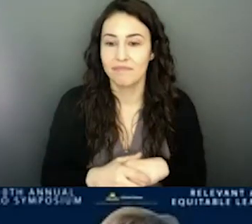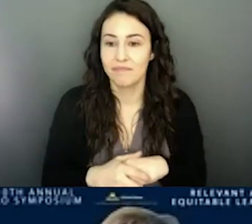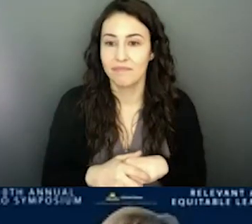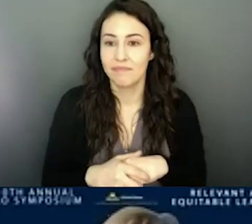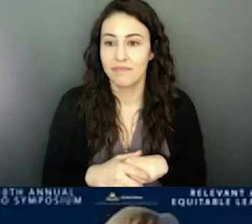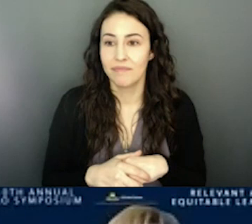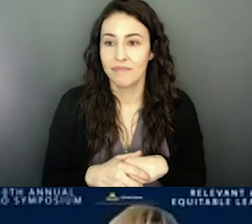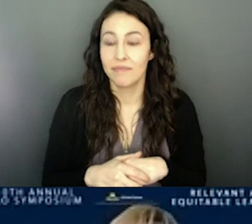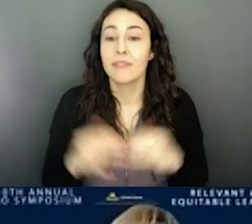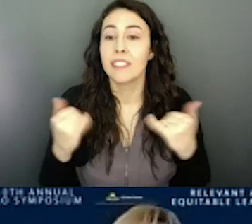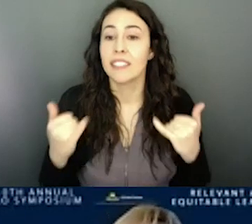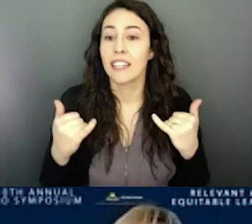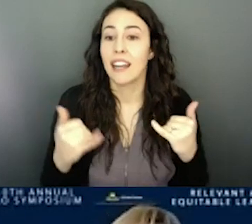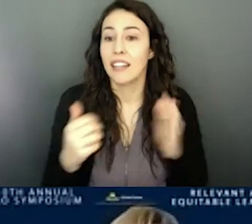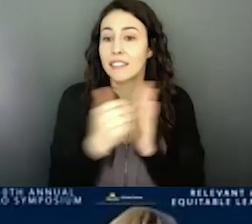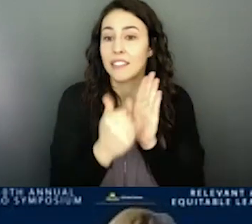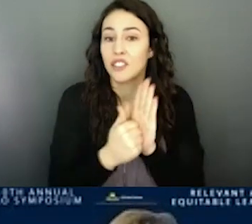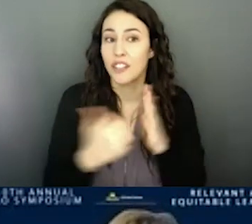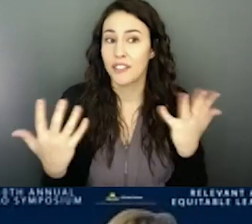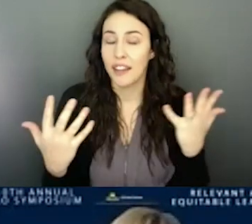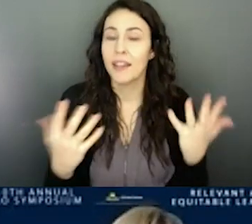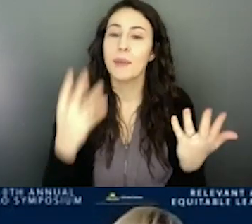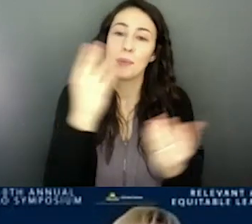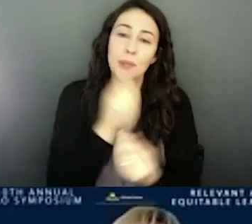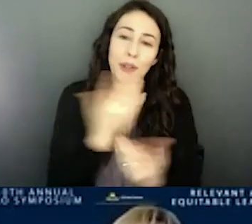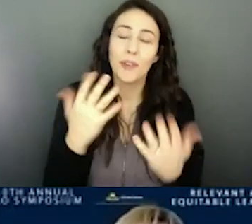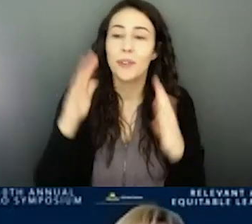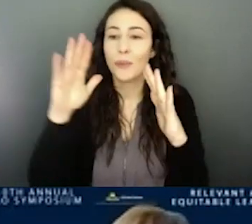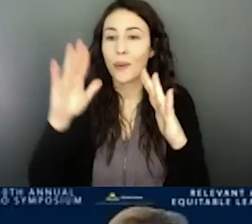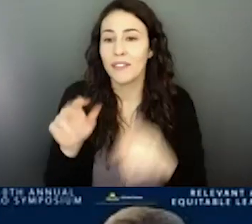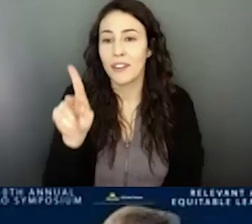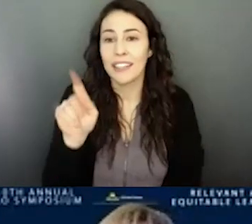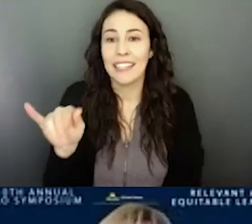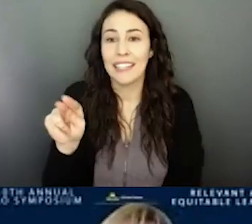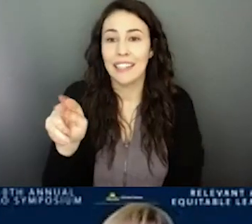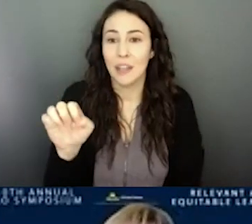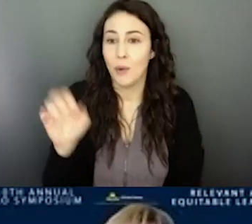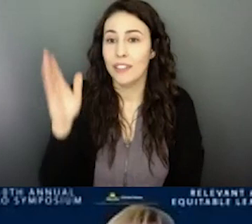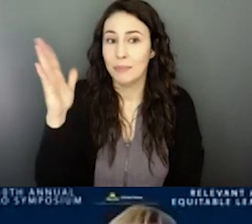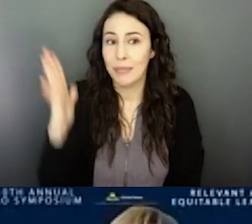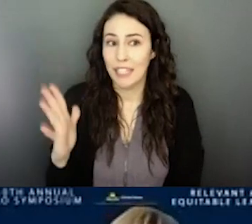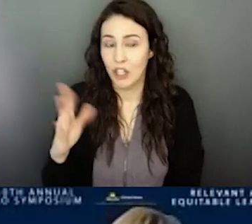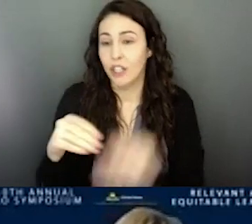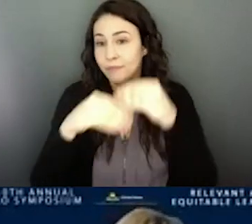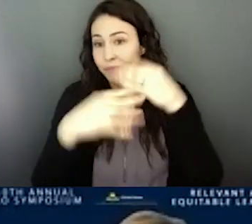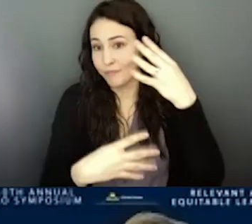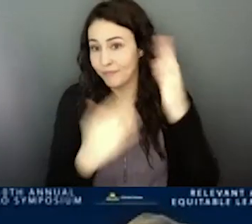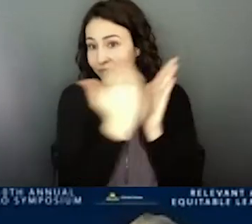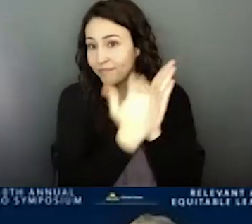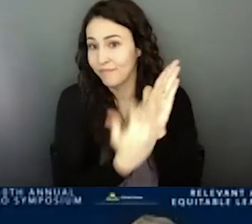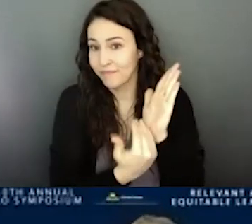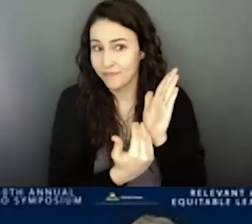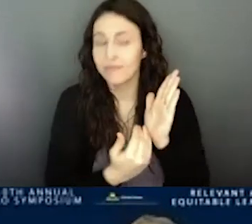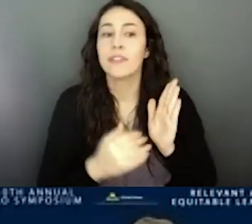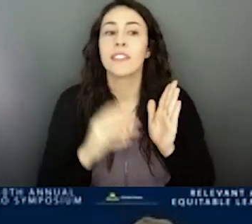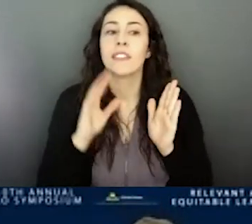Today's agenda, we have our beautiful and wonderful keynote speaker lineup. We'll move into a quick break,